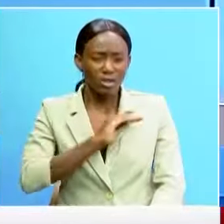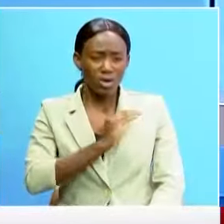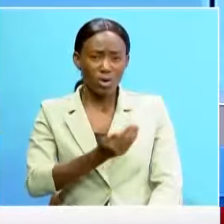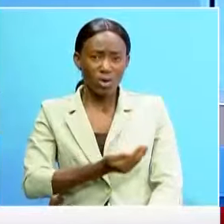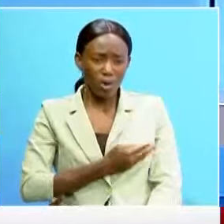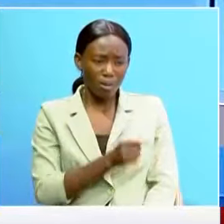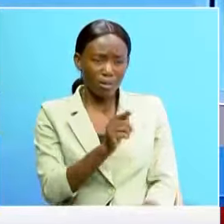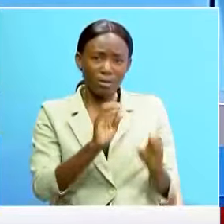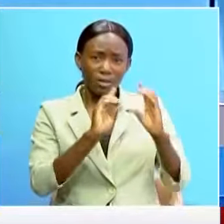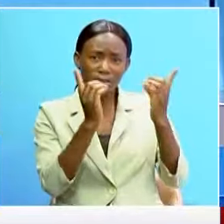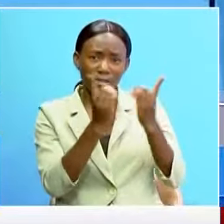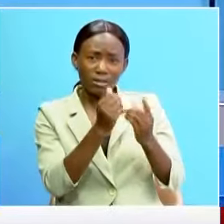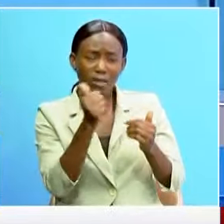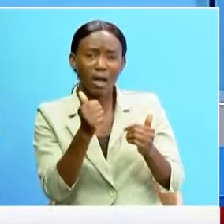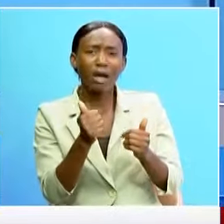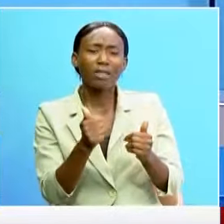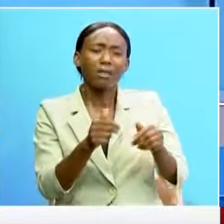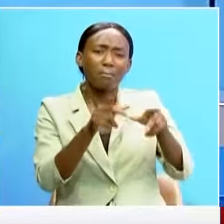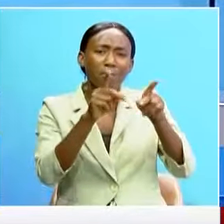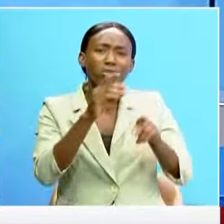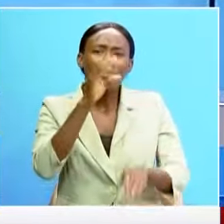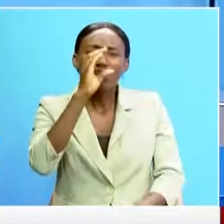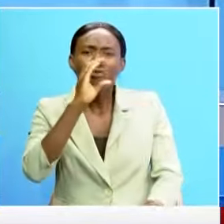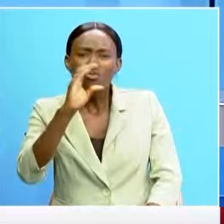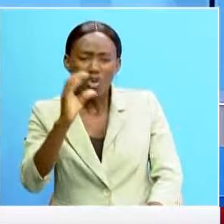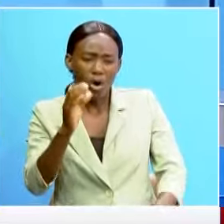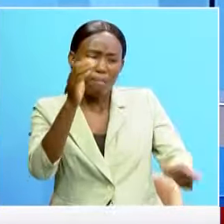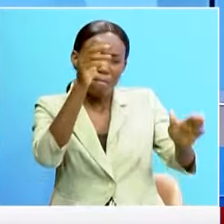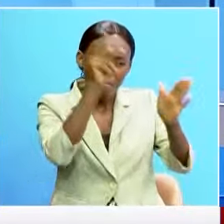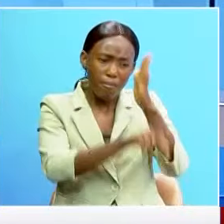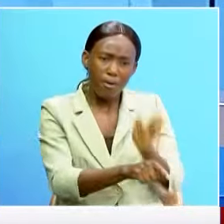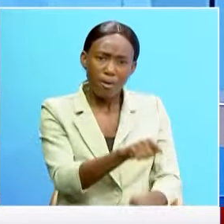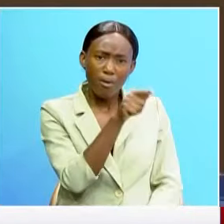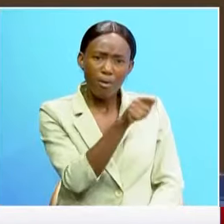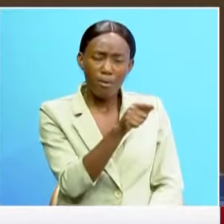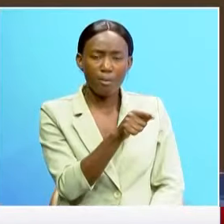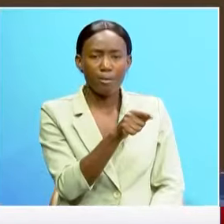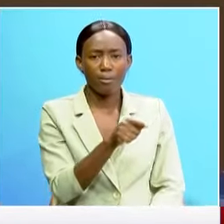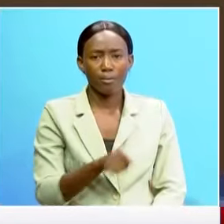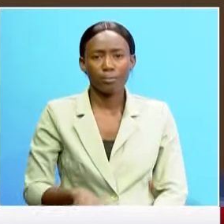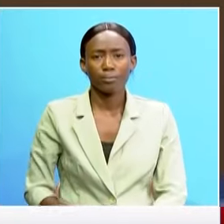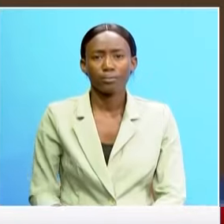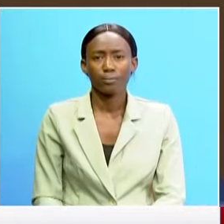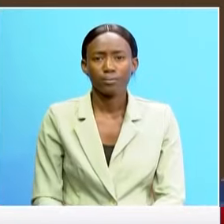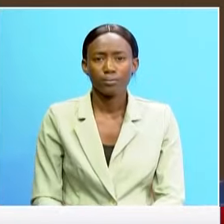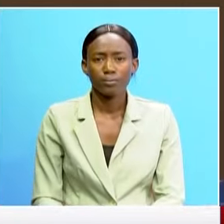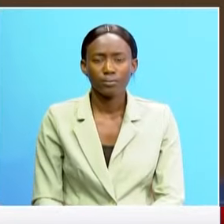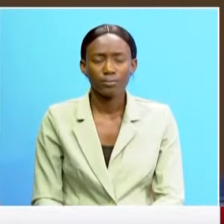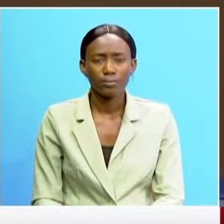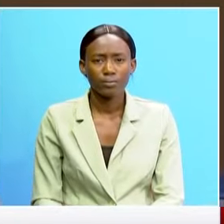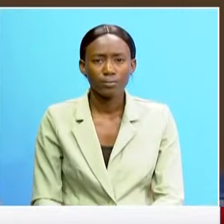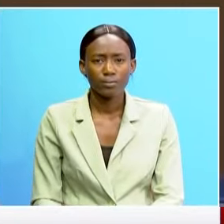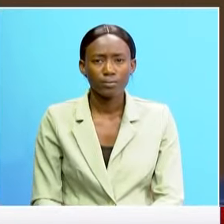killed by a stray elephant from Siomangwezi National Park. The current situation that we